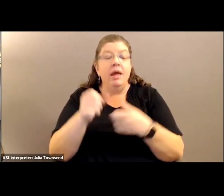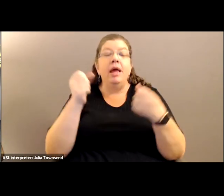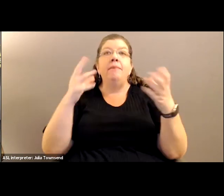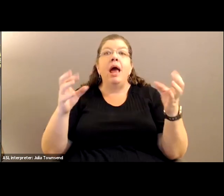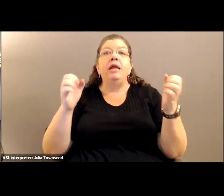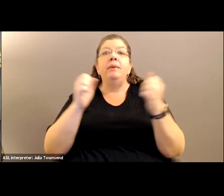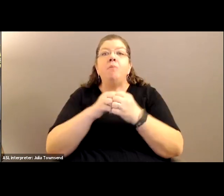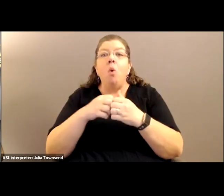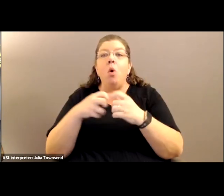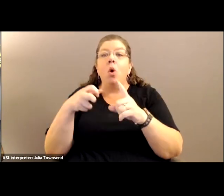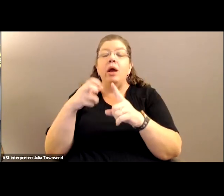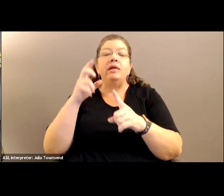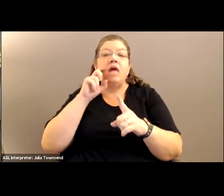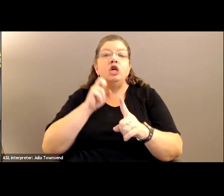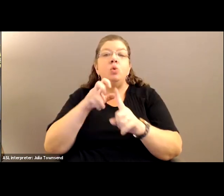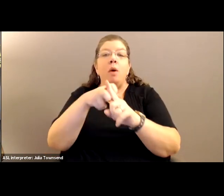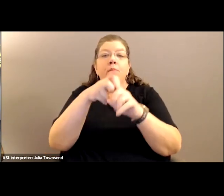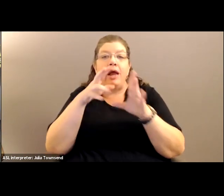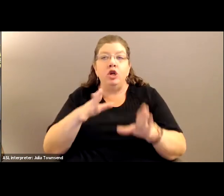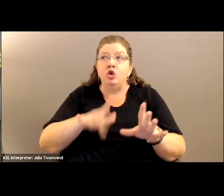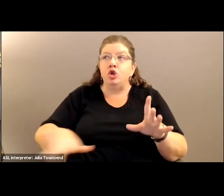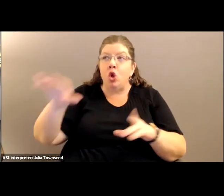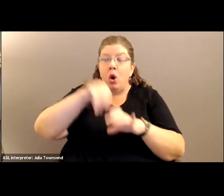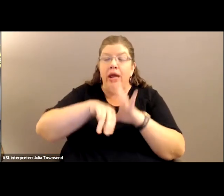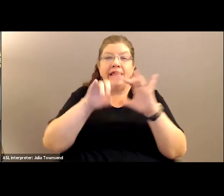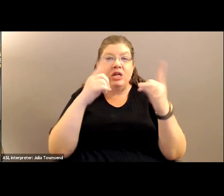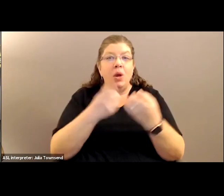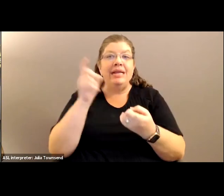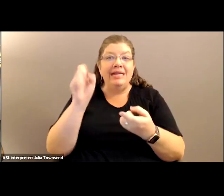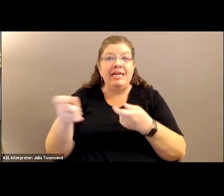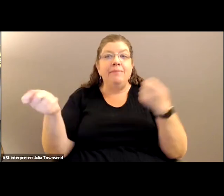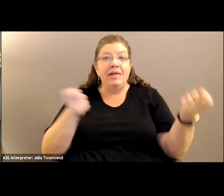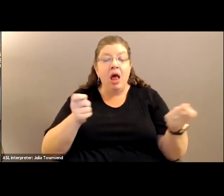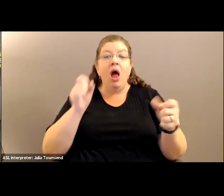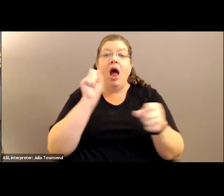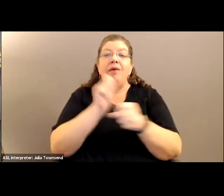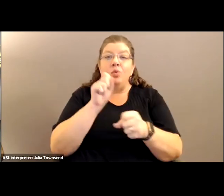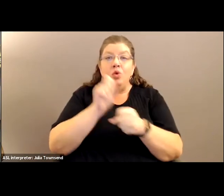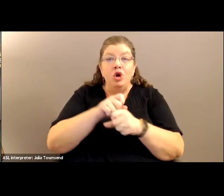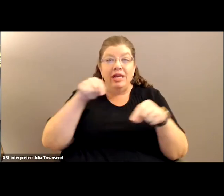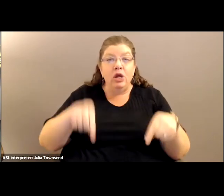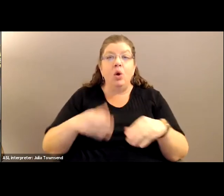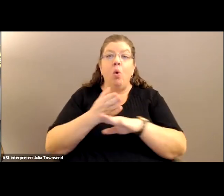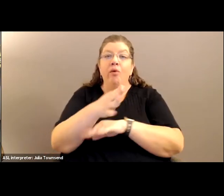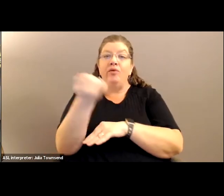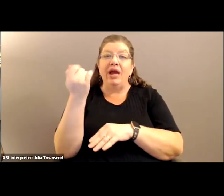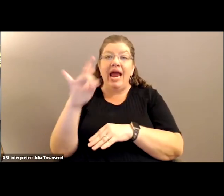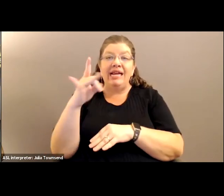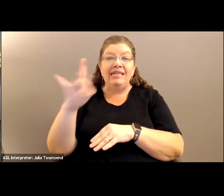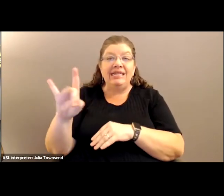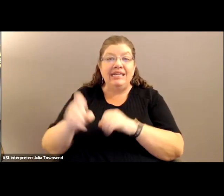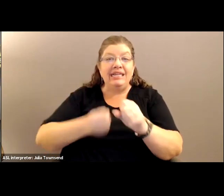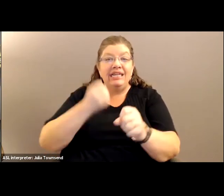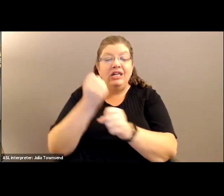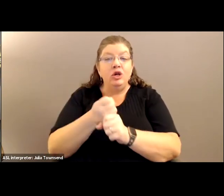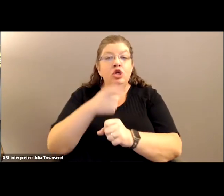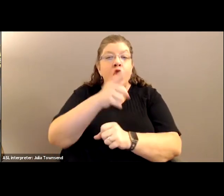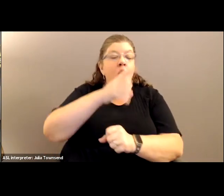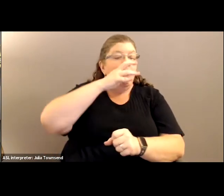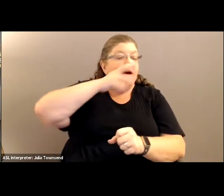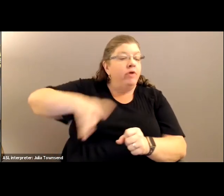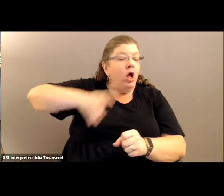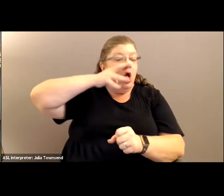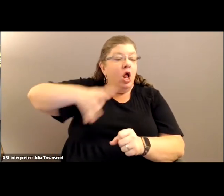are in this district and they need to be dealt with i have worked for this district over 18 years and you have turned a blind eye to this